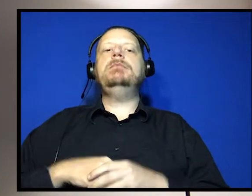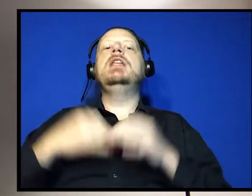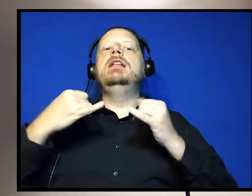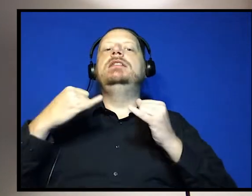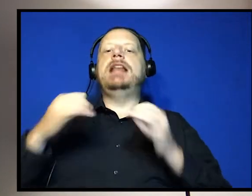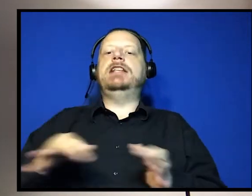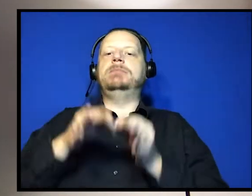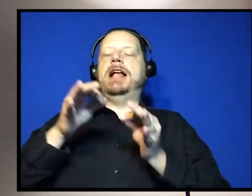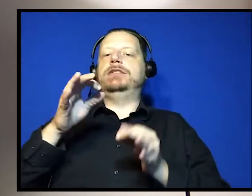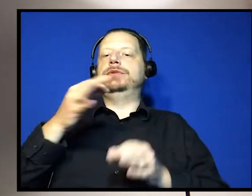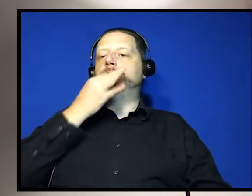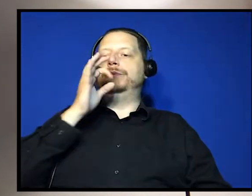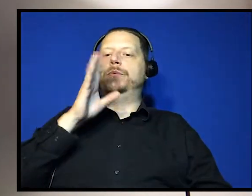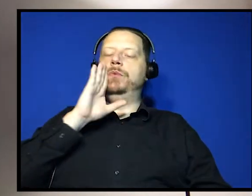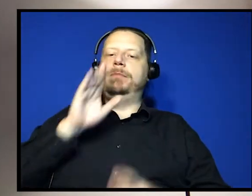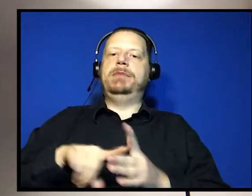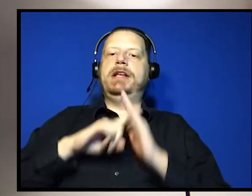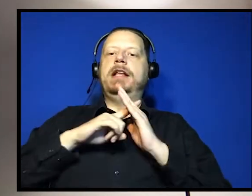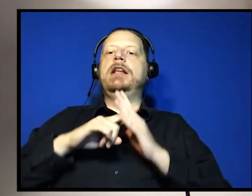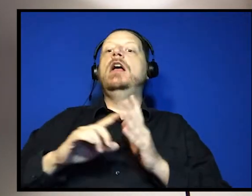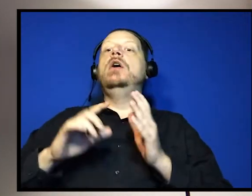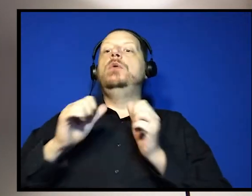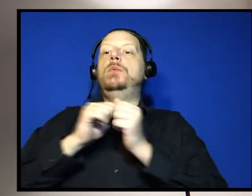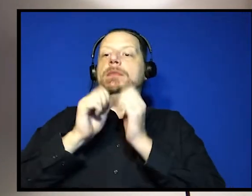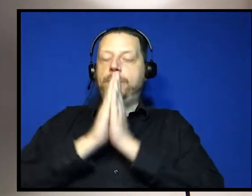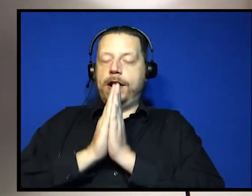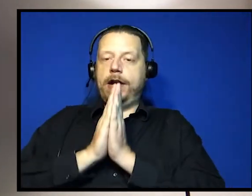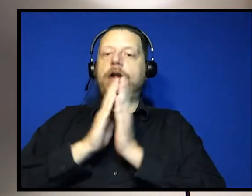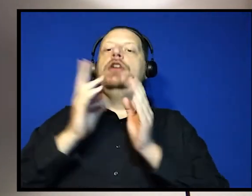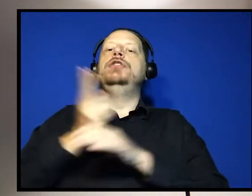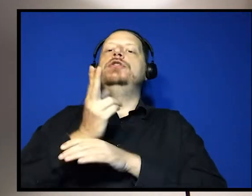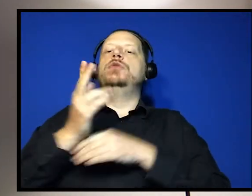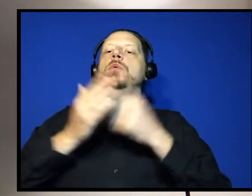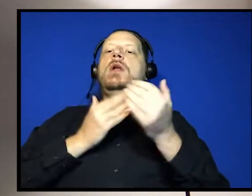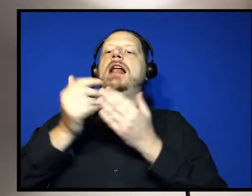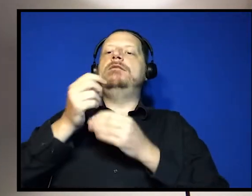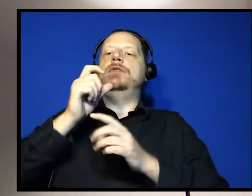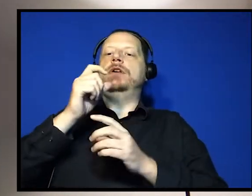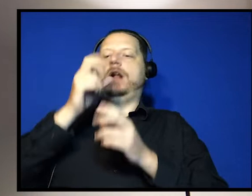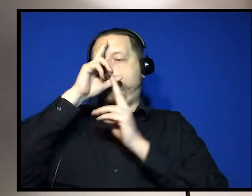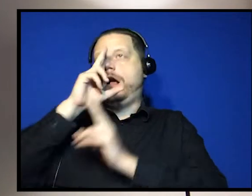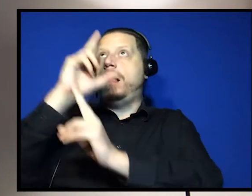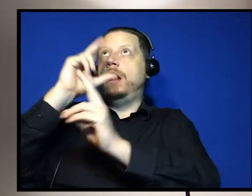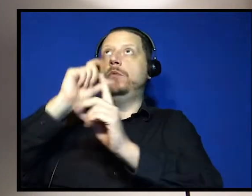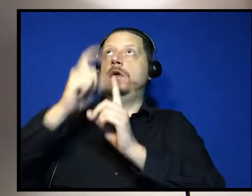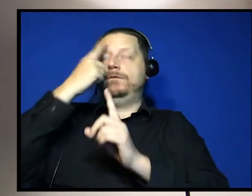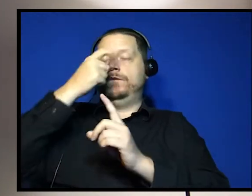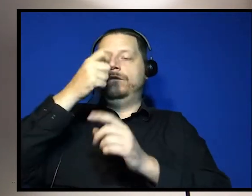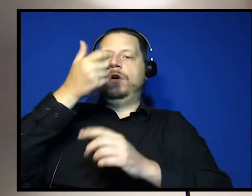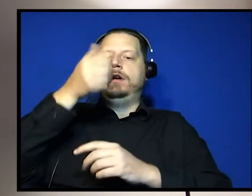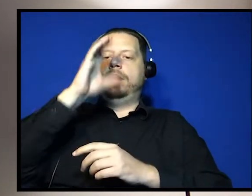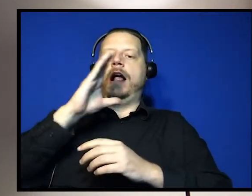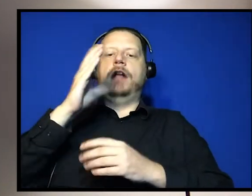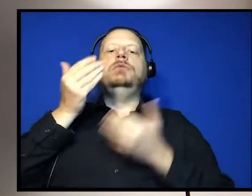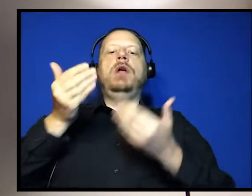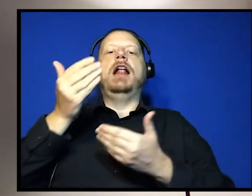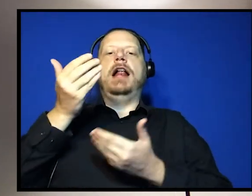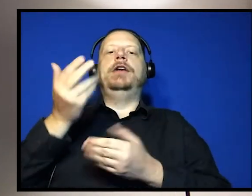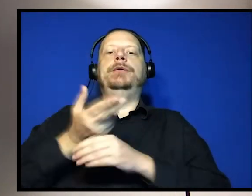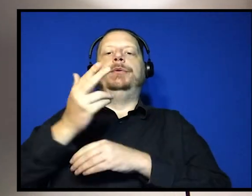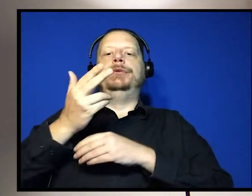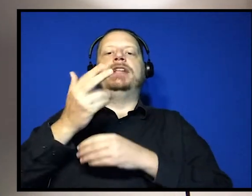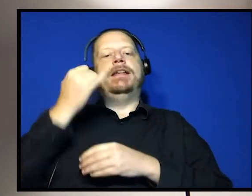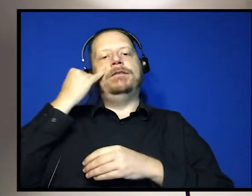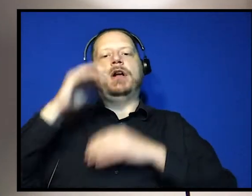Today's Mass is about to begin. In prayer, we invite you to use whatever reverent term for God you find most comfortable, and we encourage you to